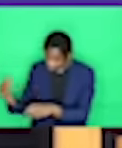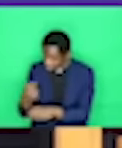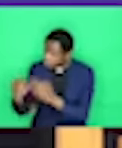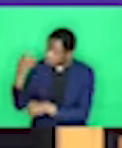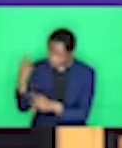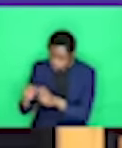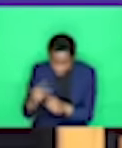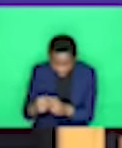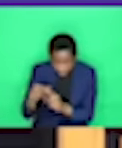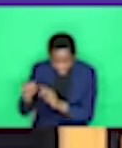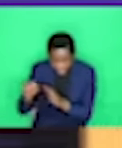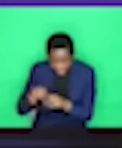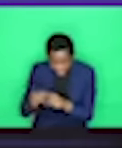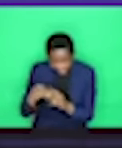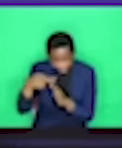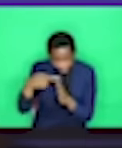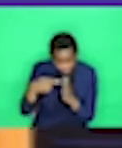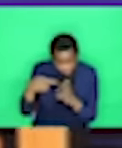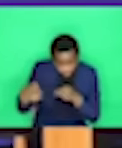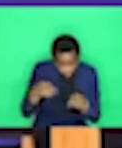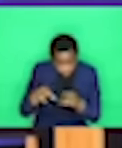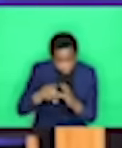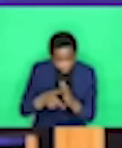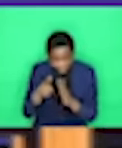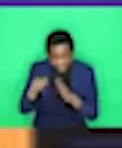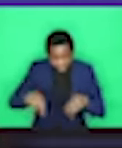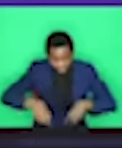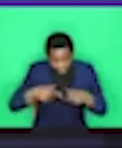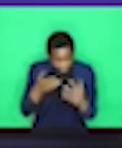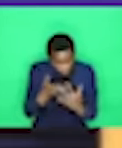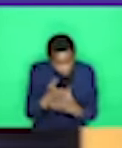kingdom, the nation will be sustained by God.